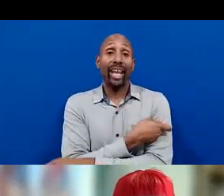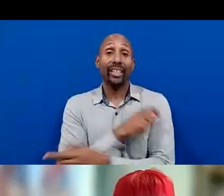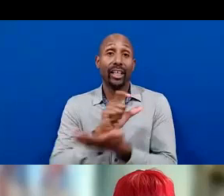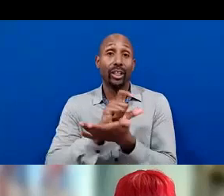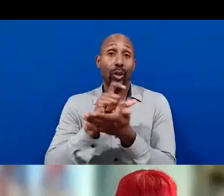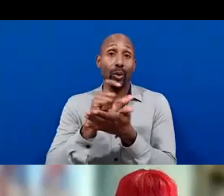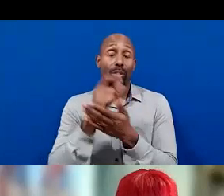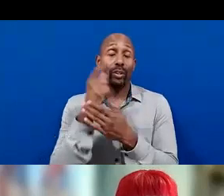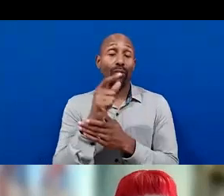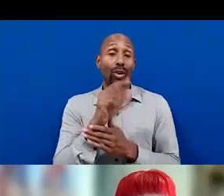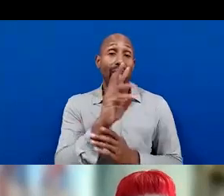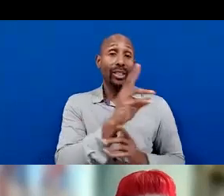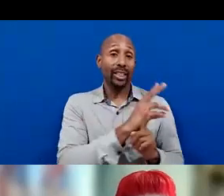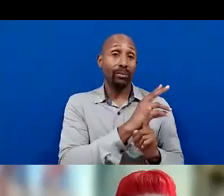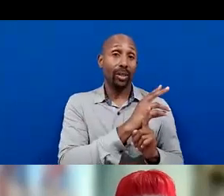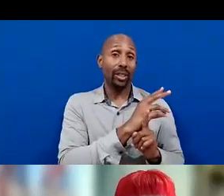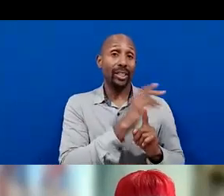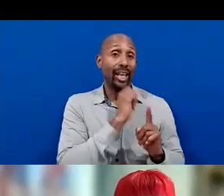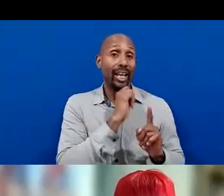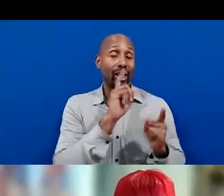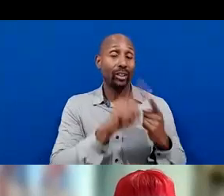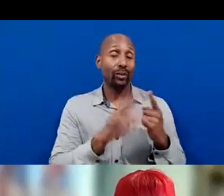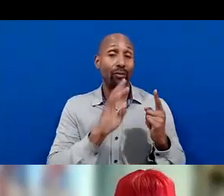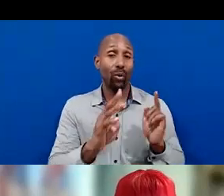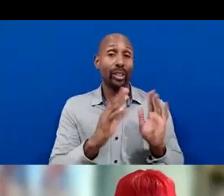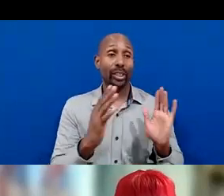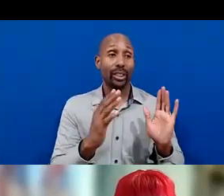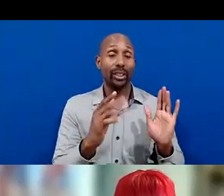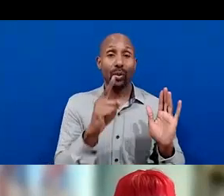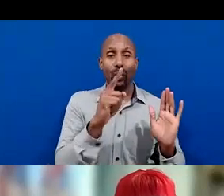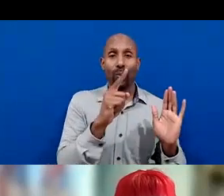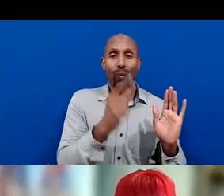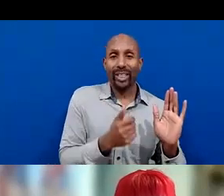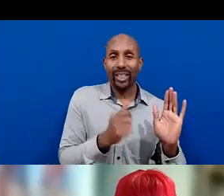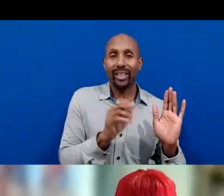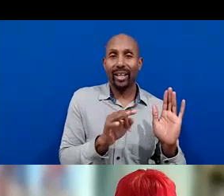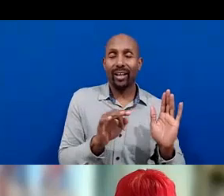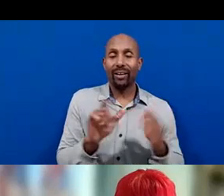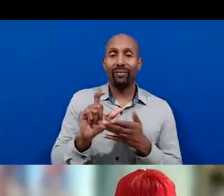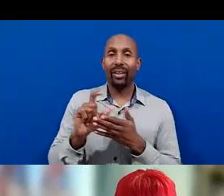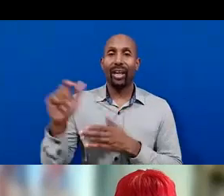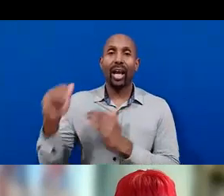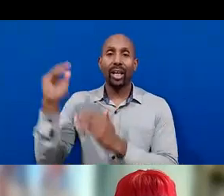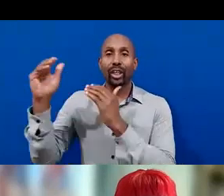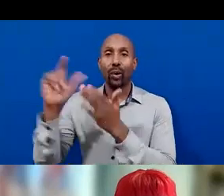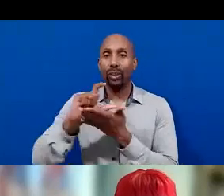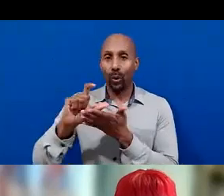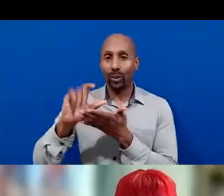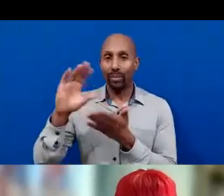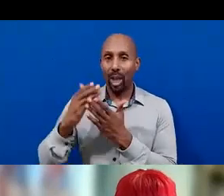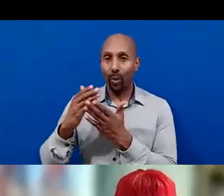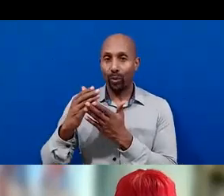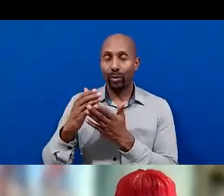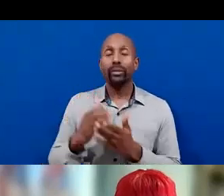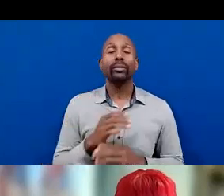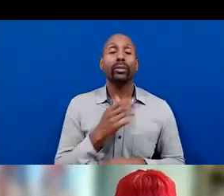years to 4-year-olds is 1/10 of the dose that is used for adults. And it's a